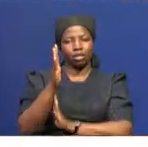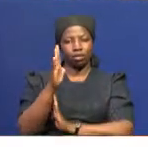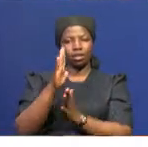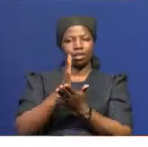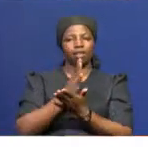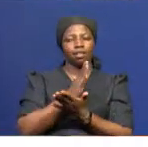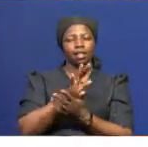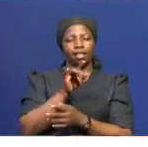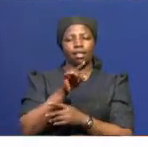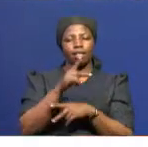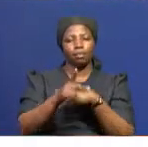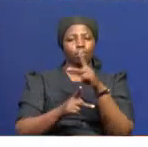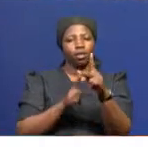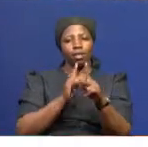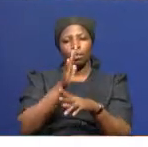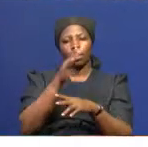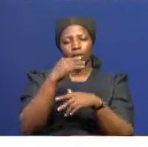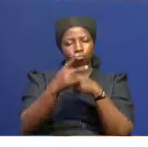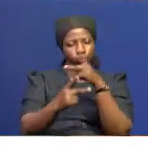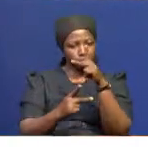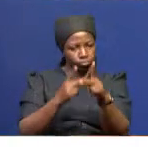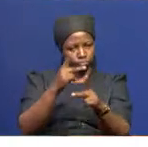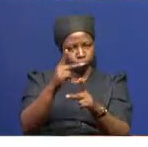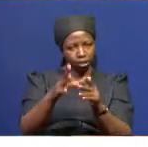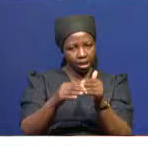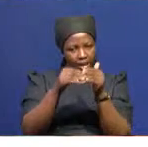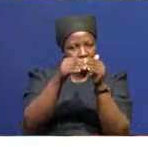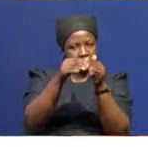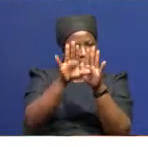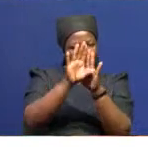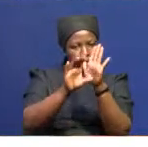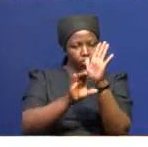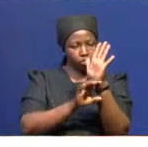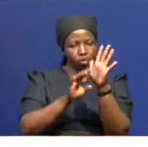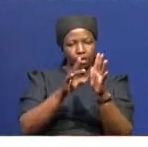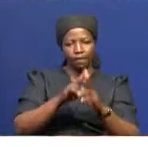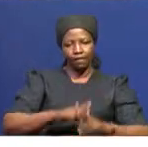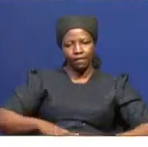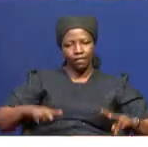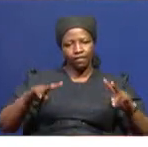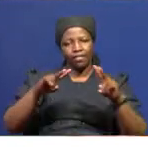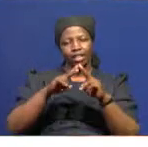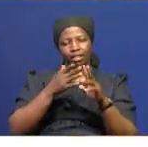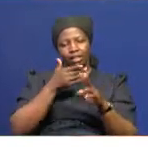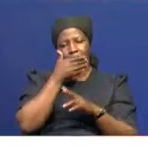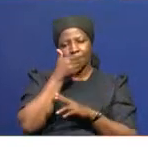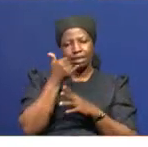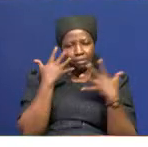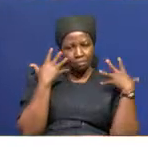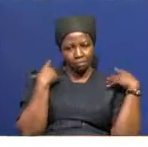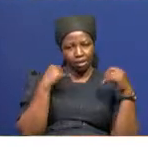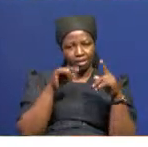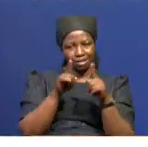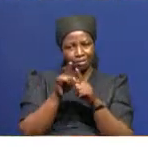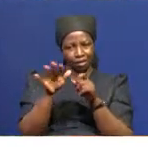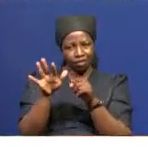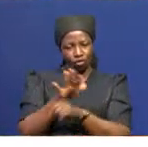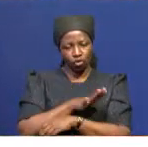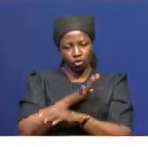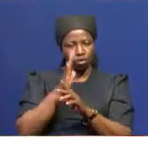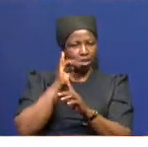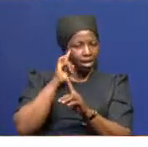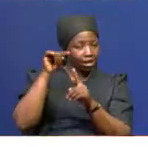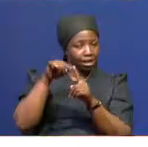sector. This process will be progressive and guided by the constitutional values, best practices, and the unwavering pursuit